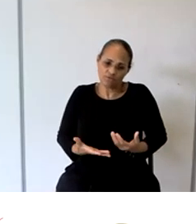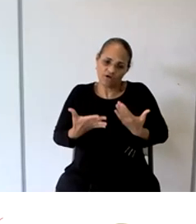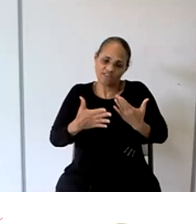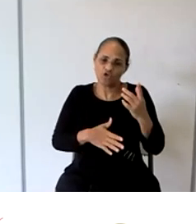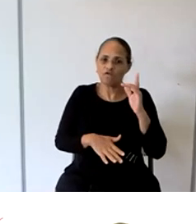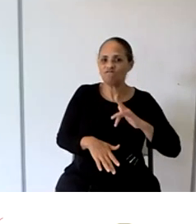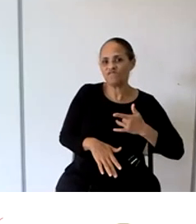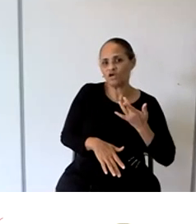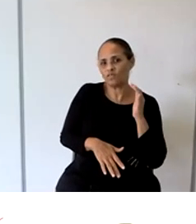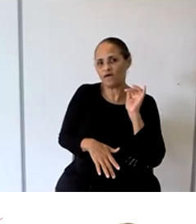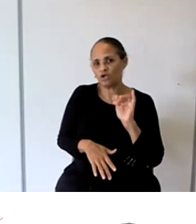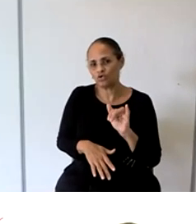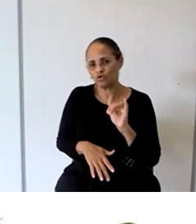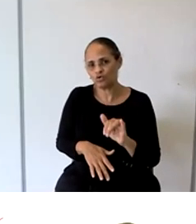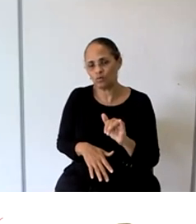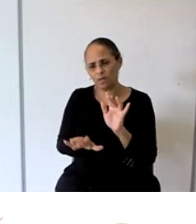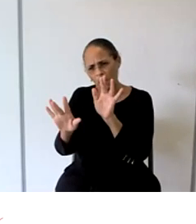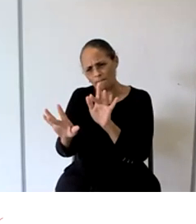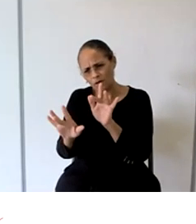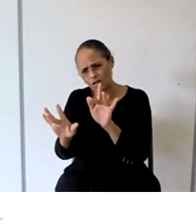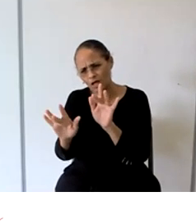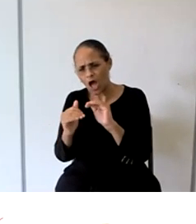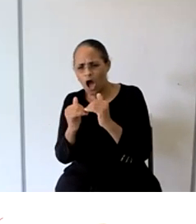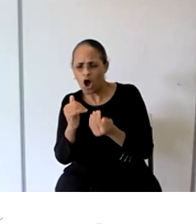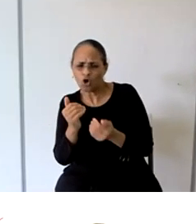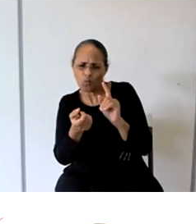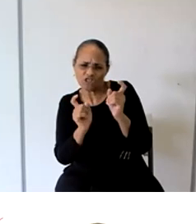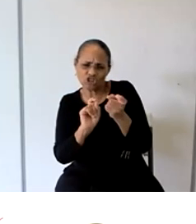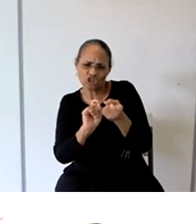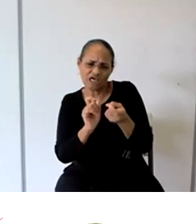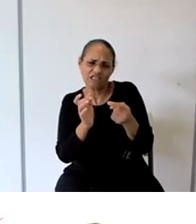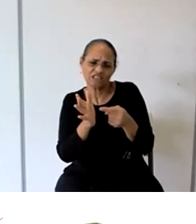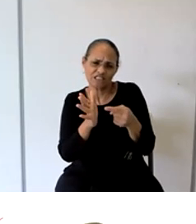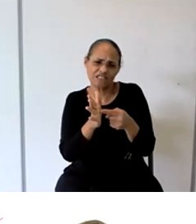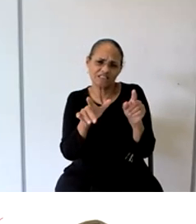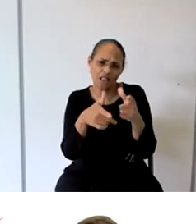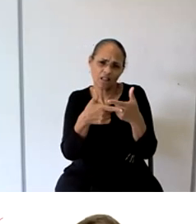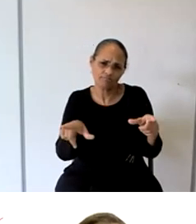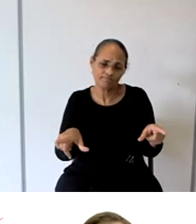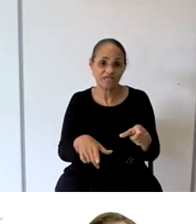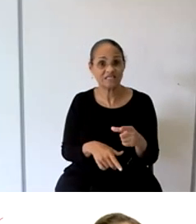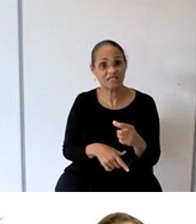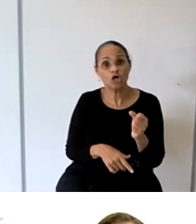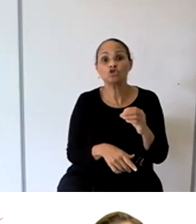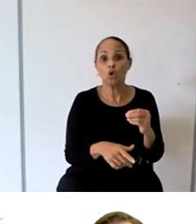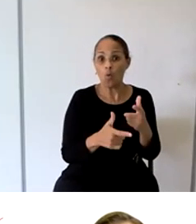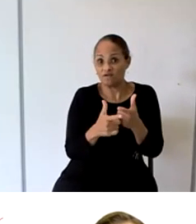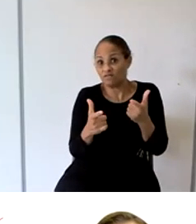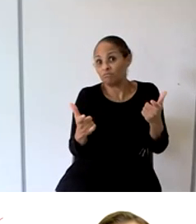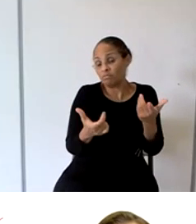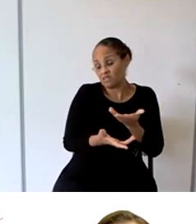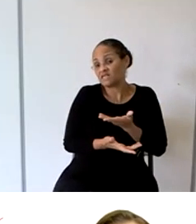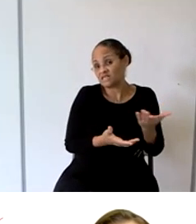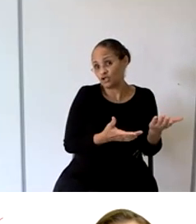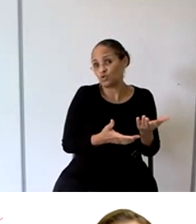you are being objectified or pitied? How can we change this narrative? Yeah, so one of the big things that I do is I